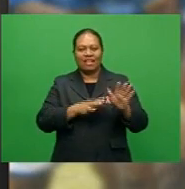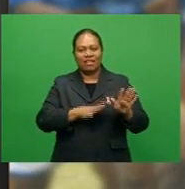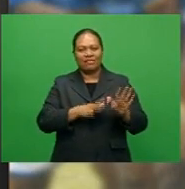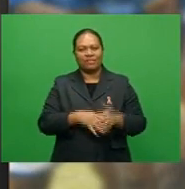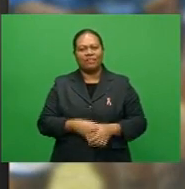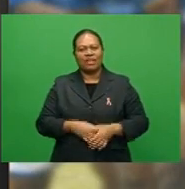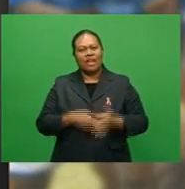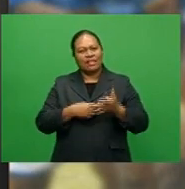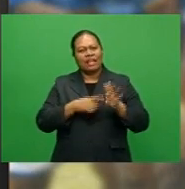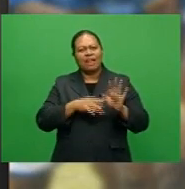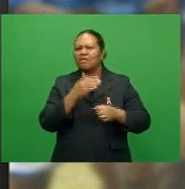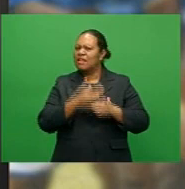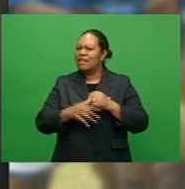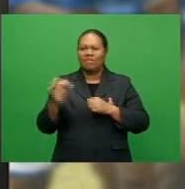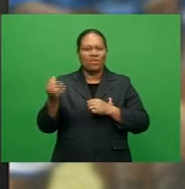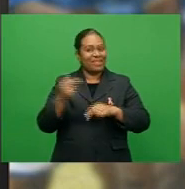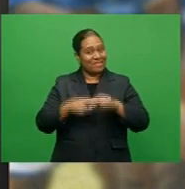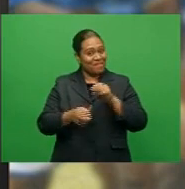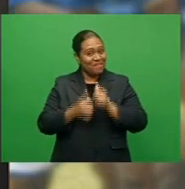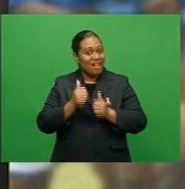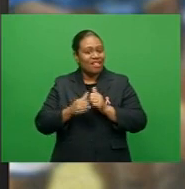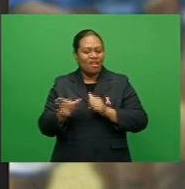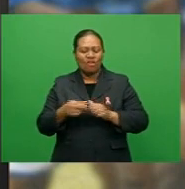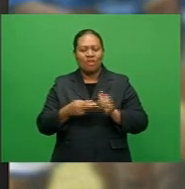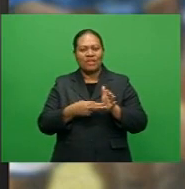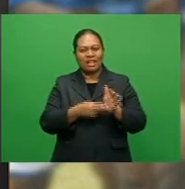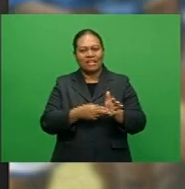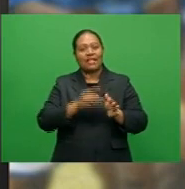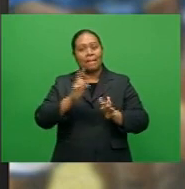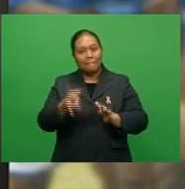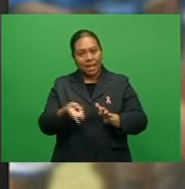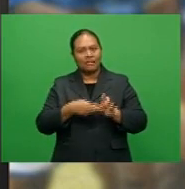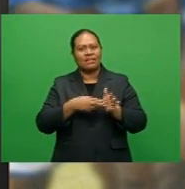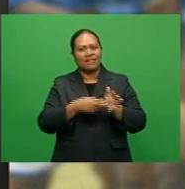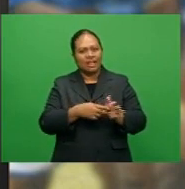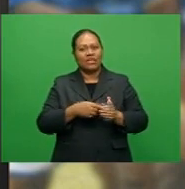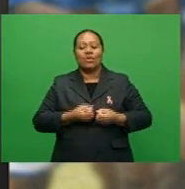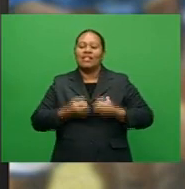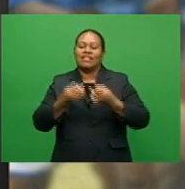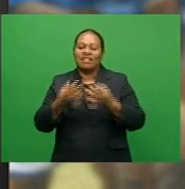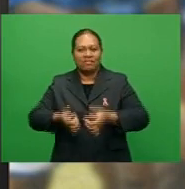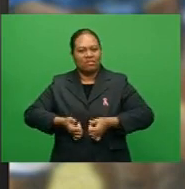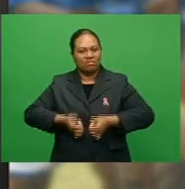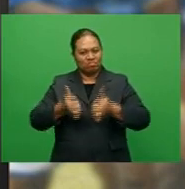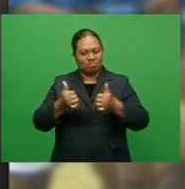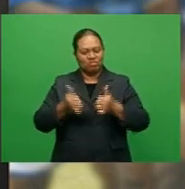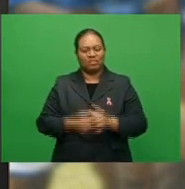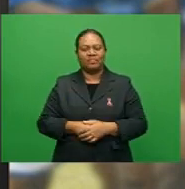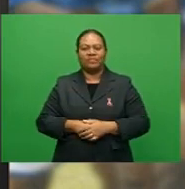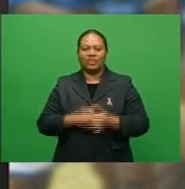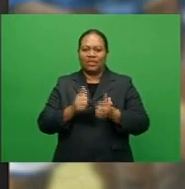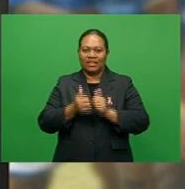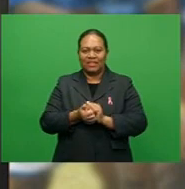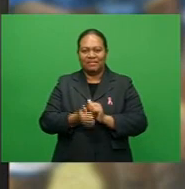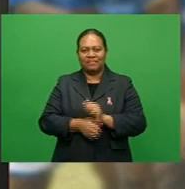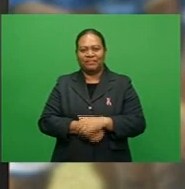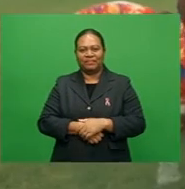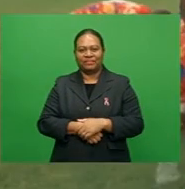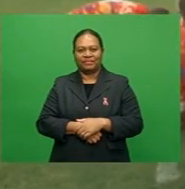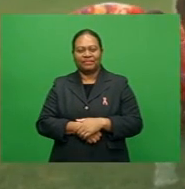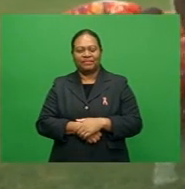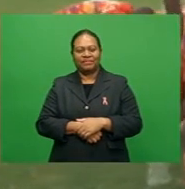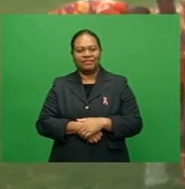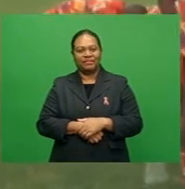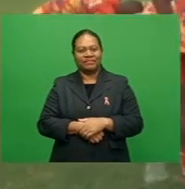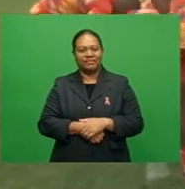Tailevu has never won a Fairbrother title from Nandi, the Jet Setters will be out to give them a good run. Karleni Tavi has more.